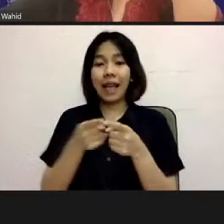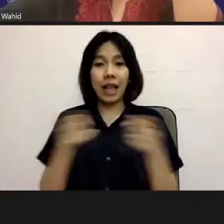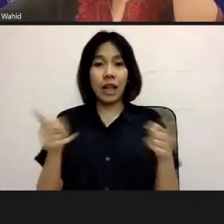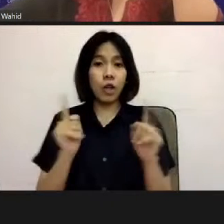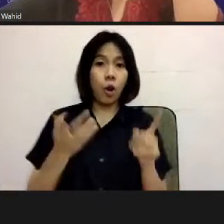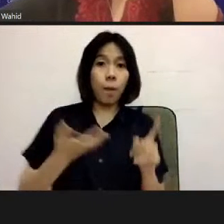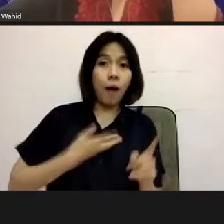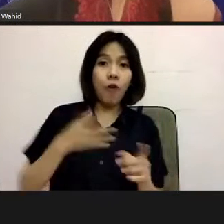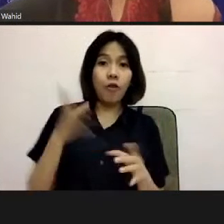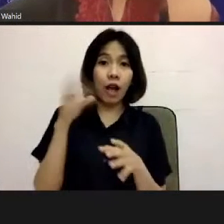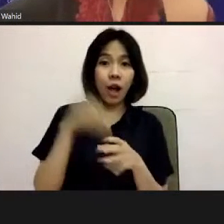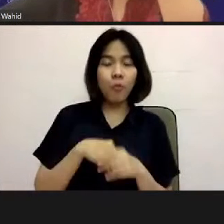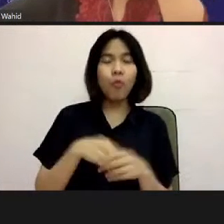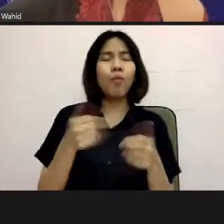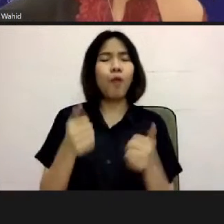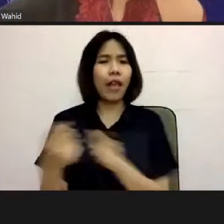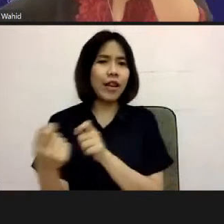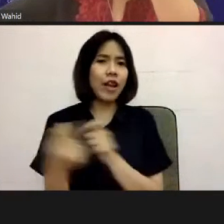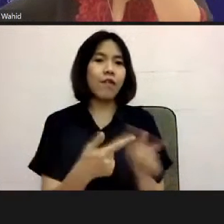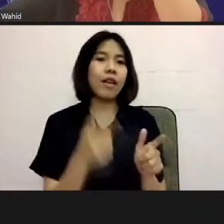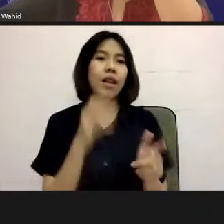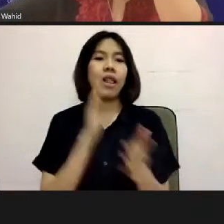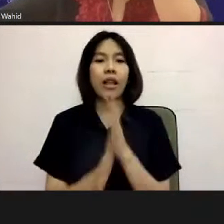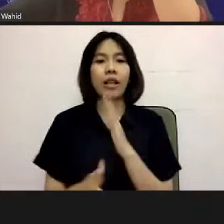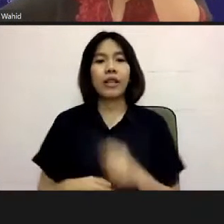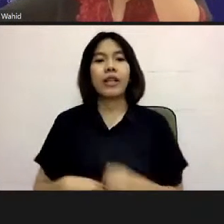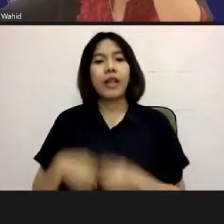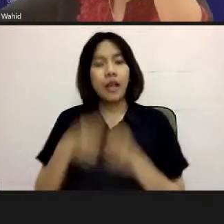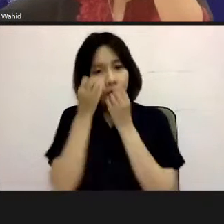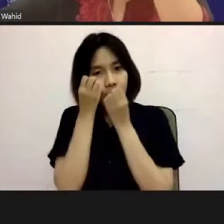more information, please do not hesitate to contact us at